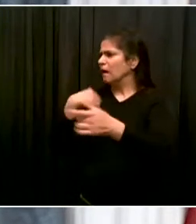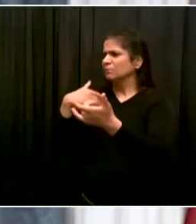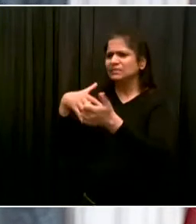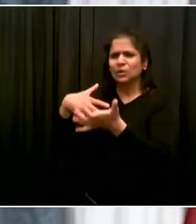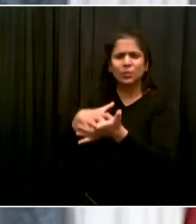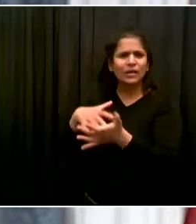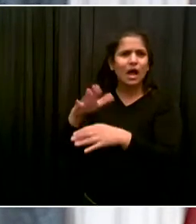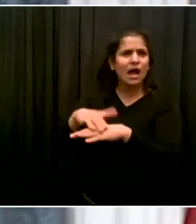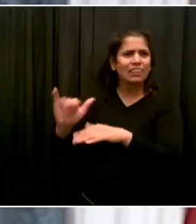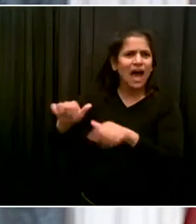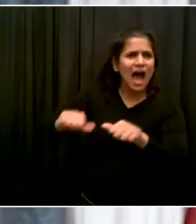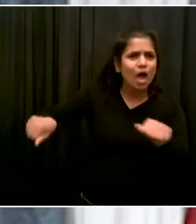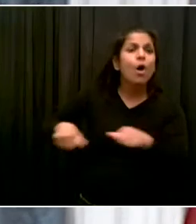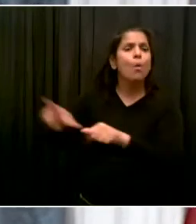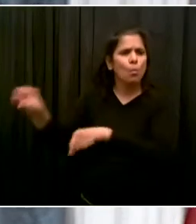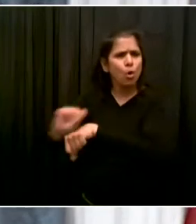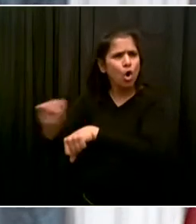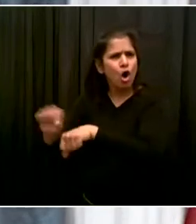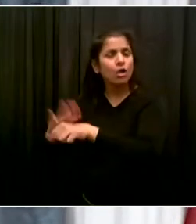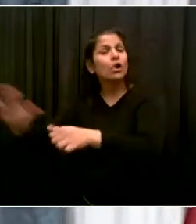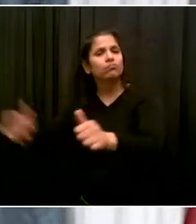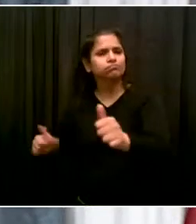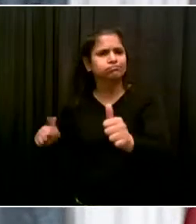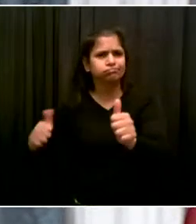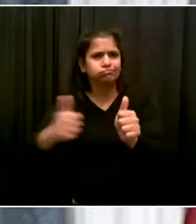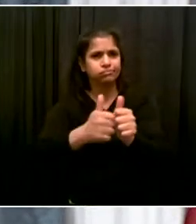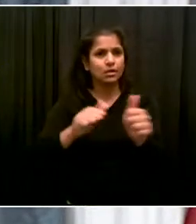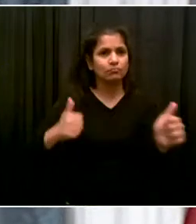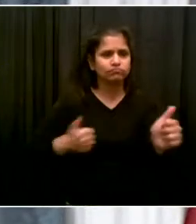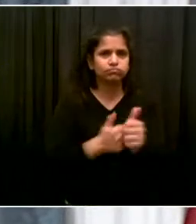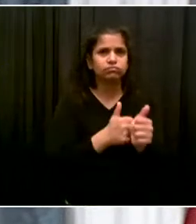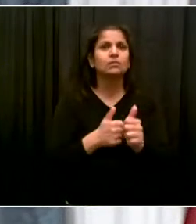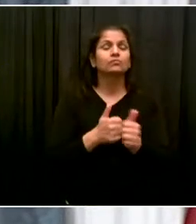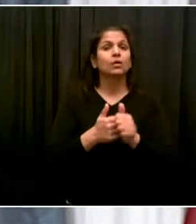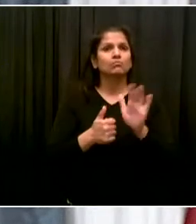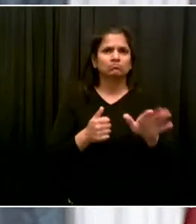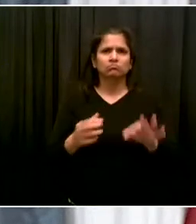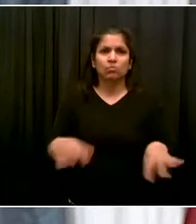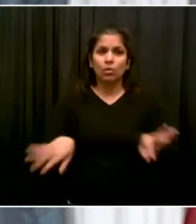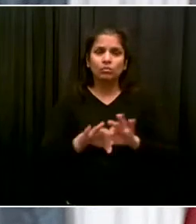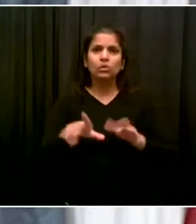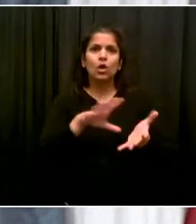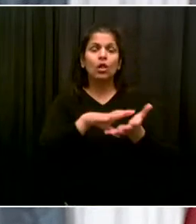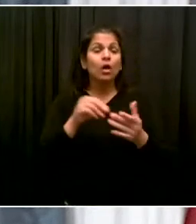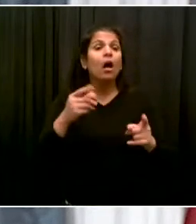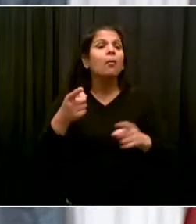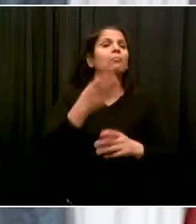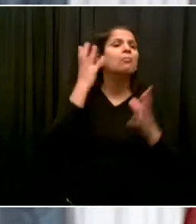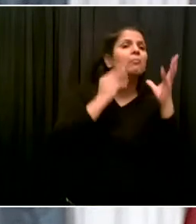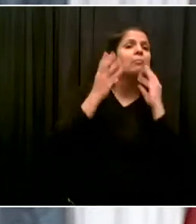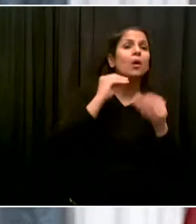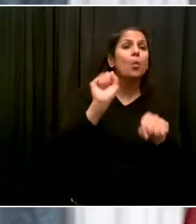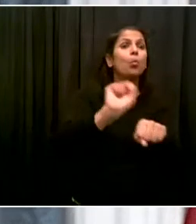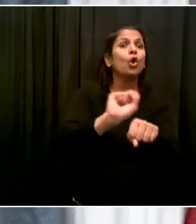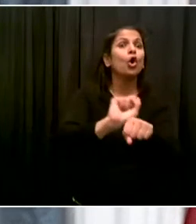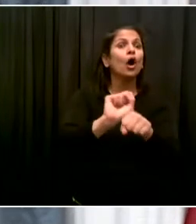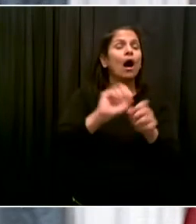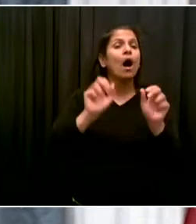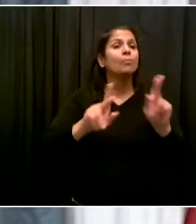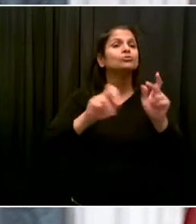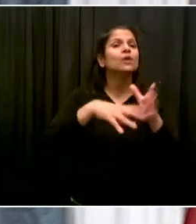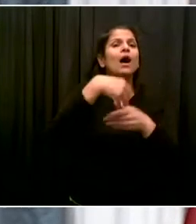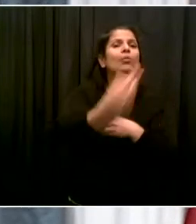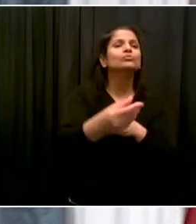and work experience programs for students who are interested and apply. Every child deserves access to enrichment opportunities,